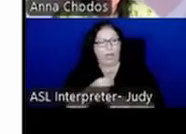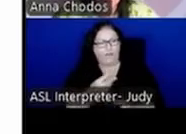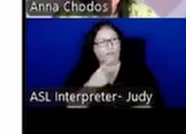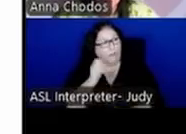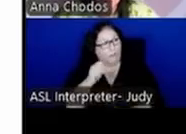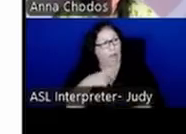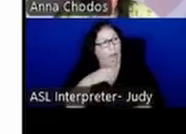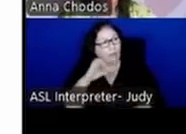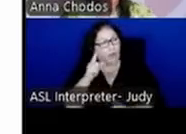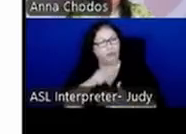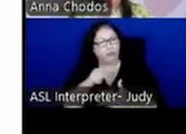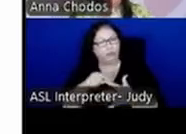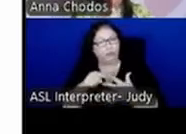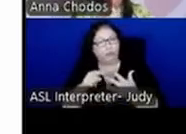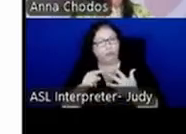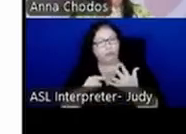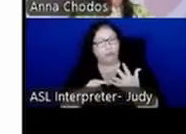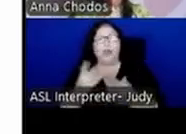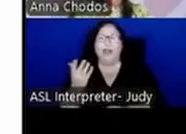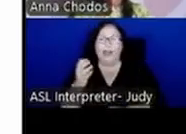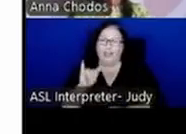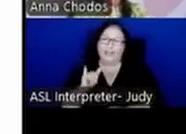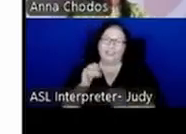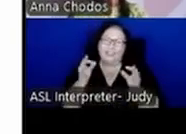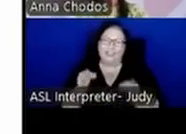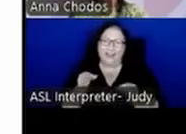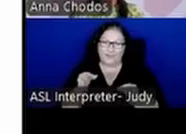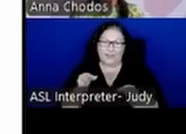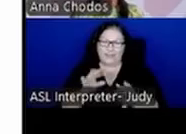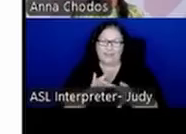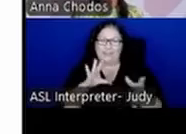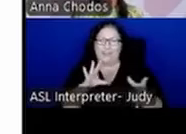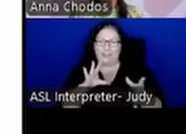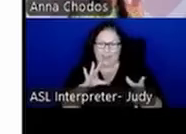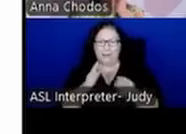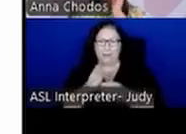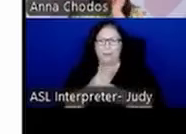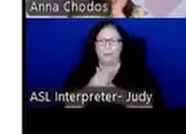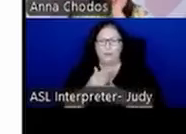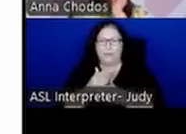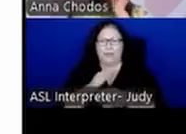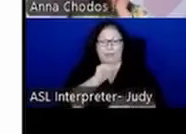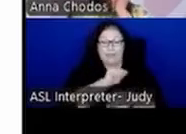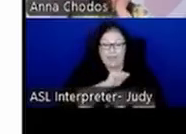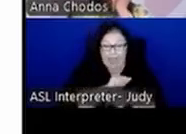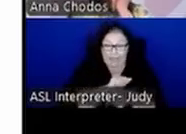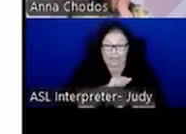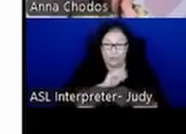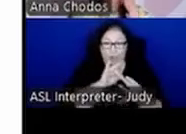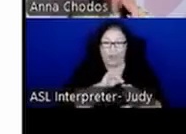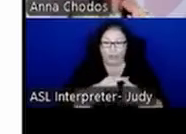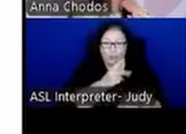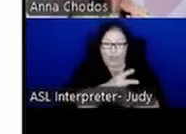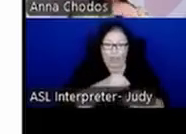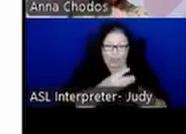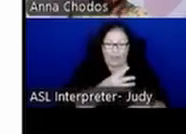there's a definite disconnect between tasks related to caregiving and identifying with the